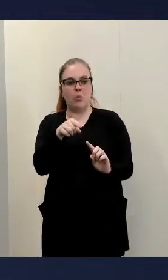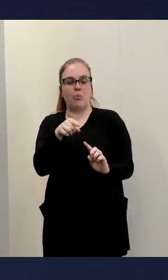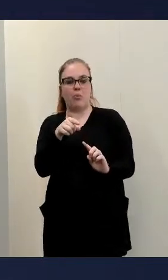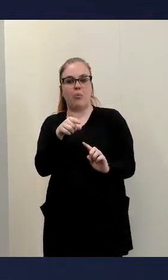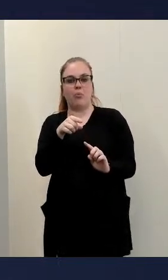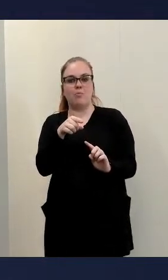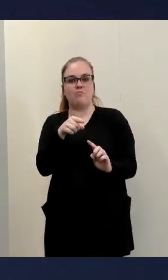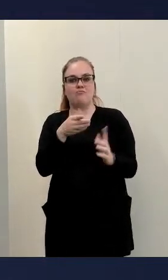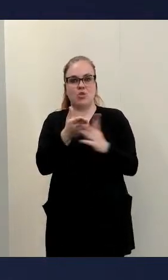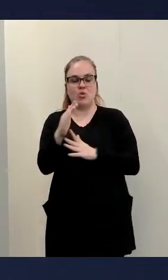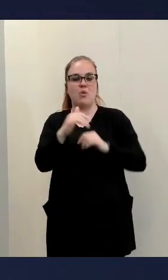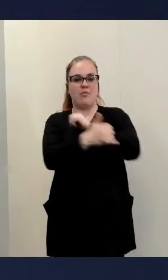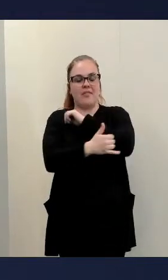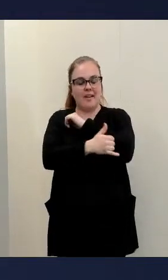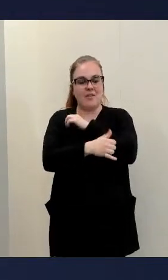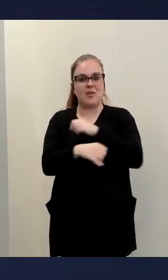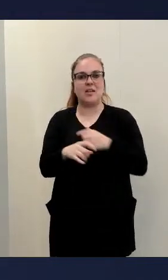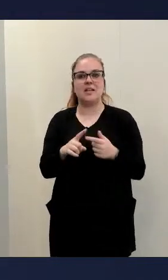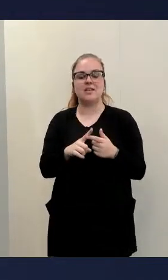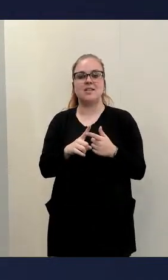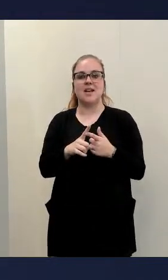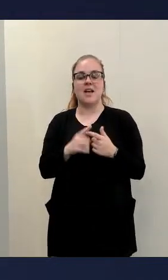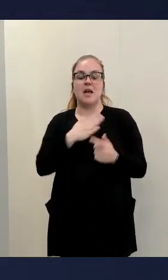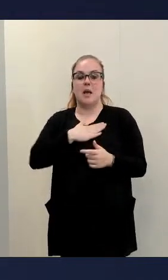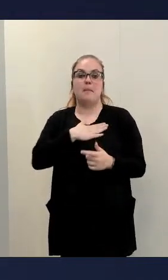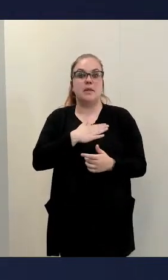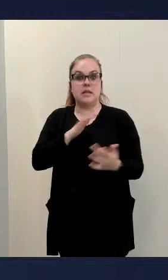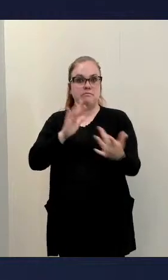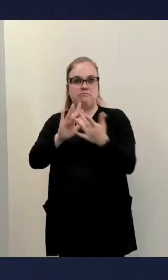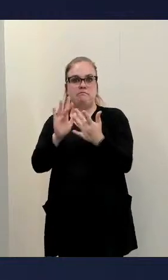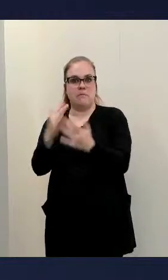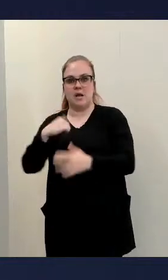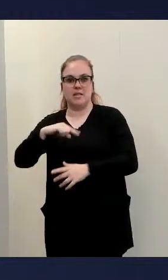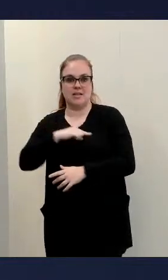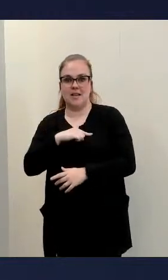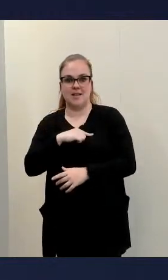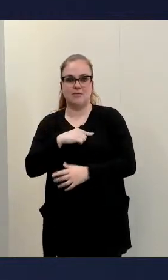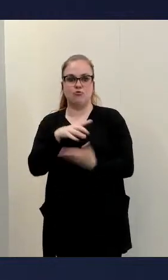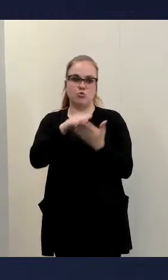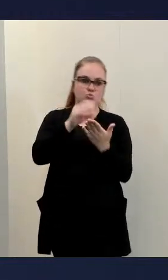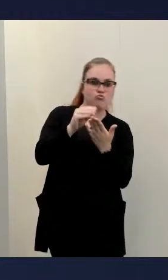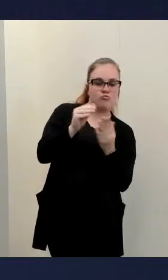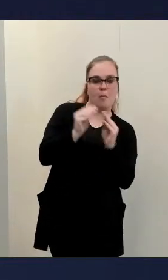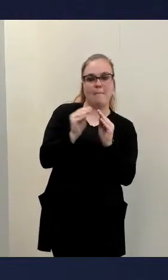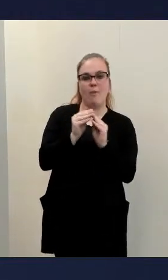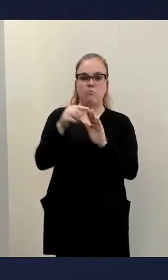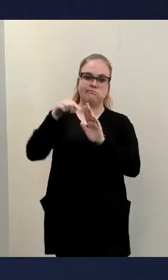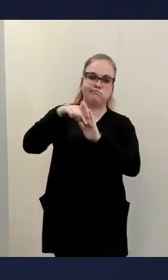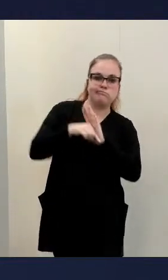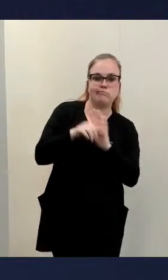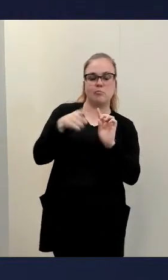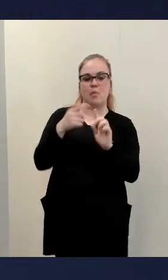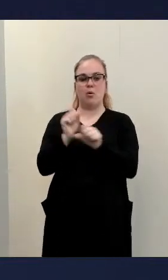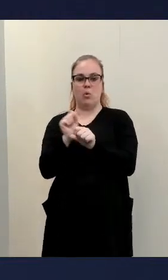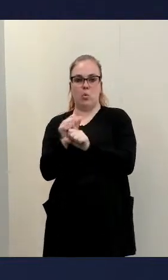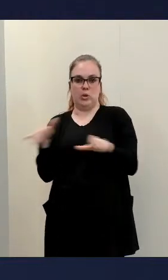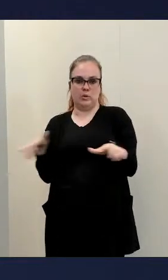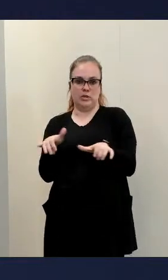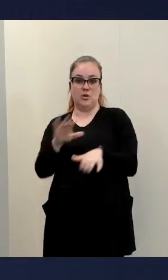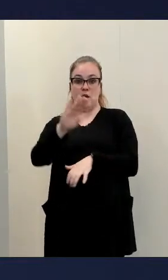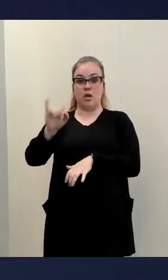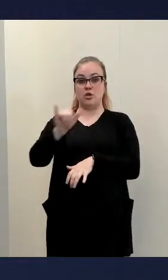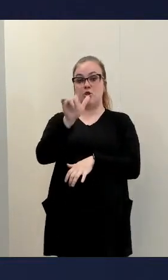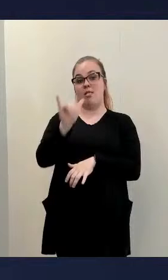County. And feel free to reach out to us in order to learn more about the work that we do. And on